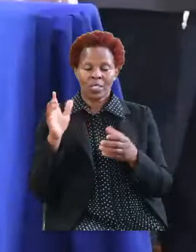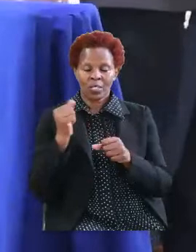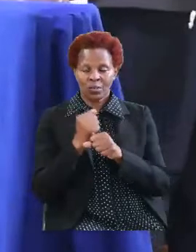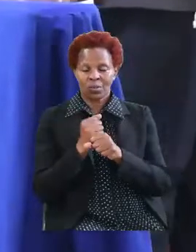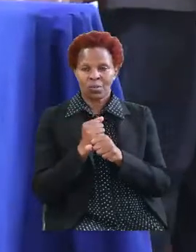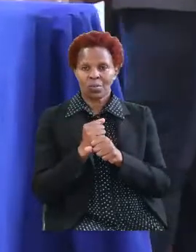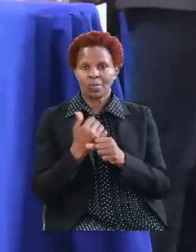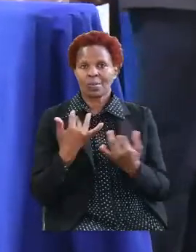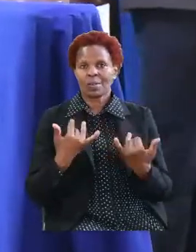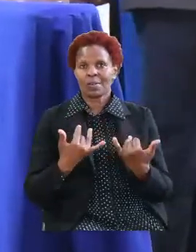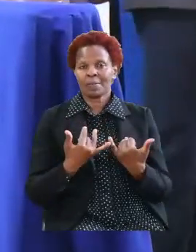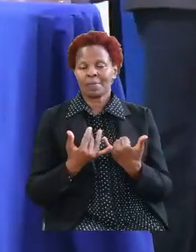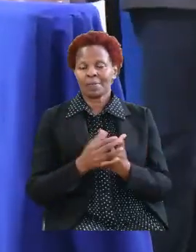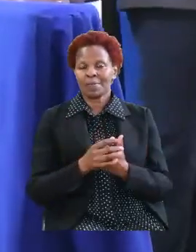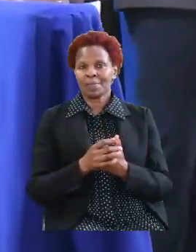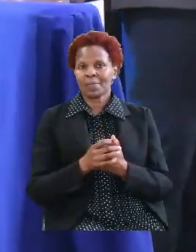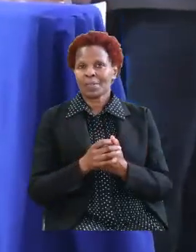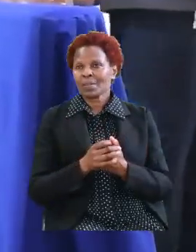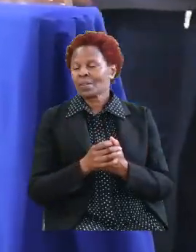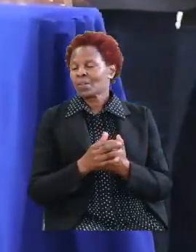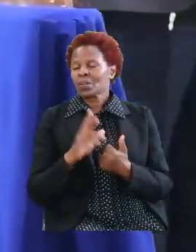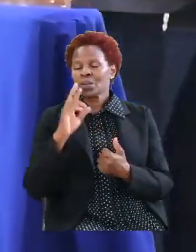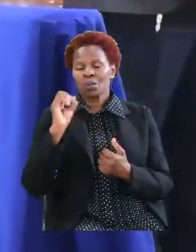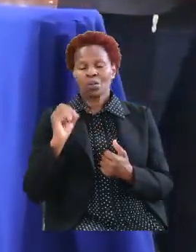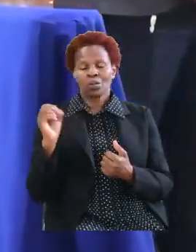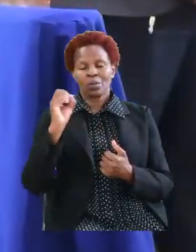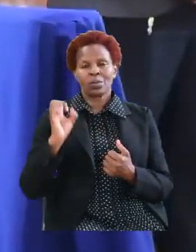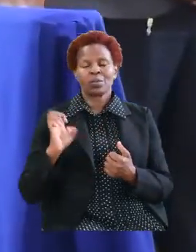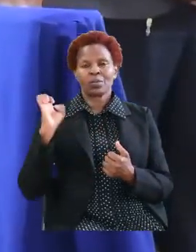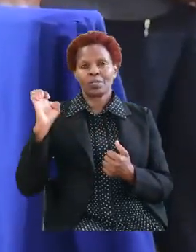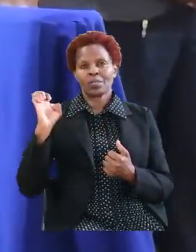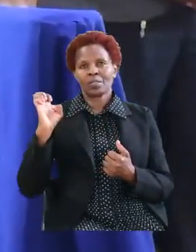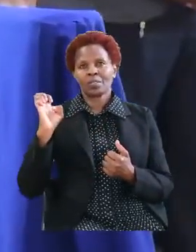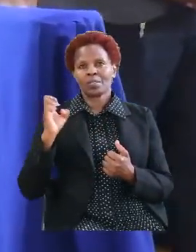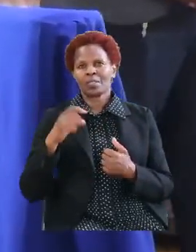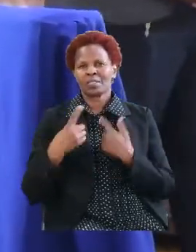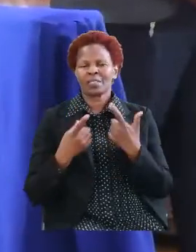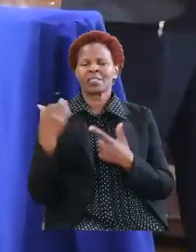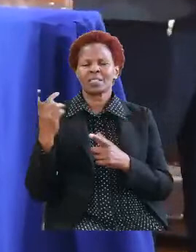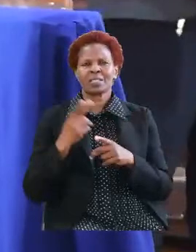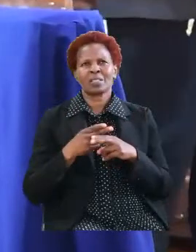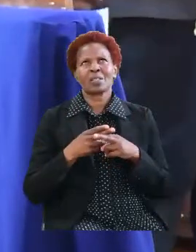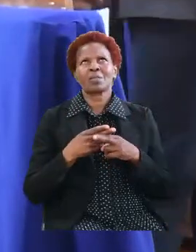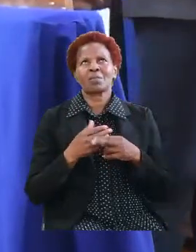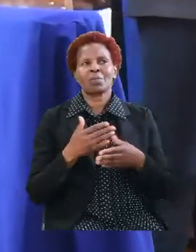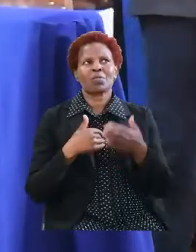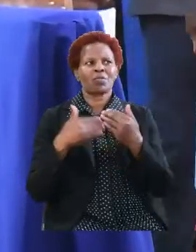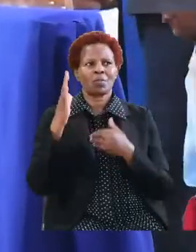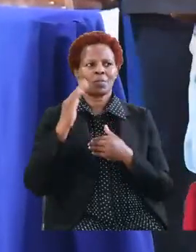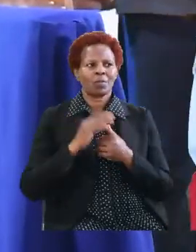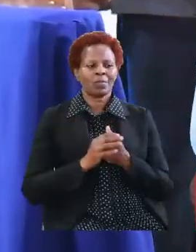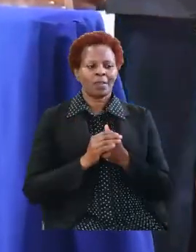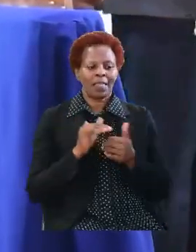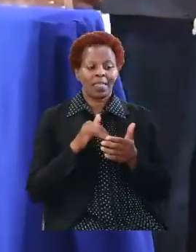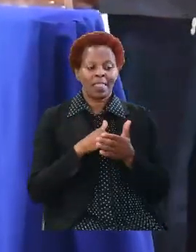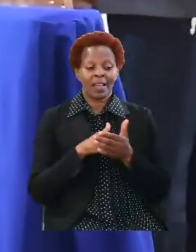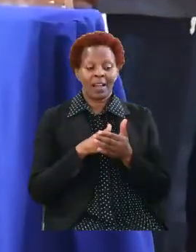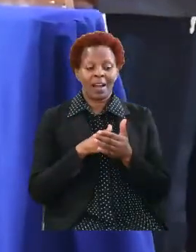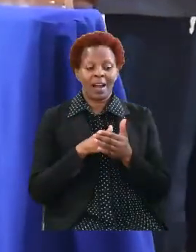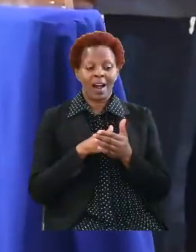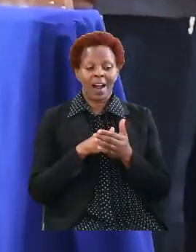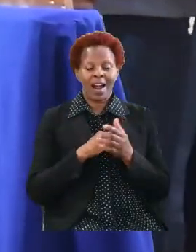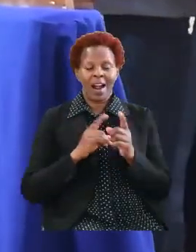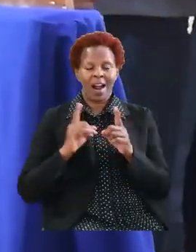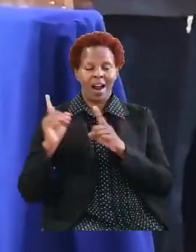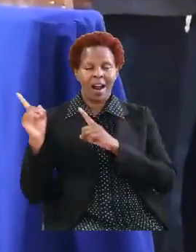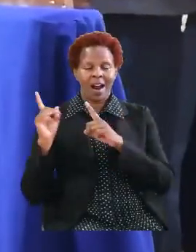name? Rosiana. Rosiana. So kindly mention her name before God and ask the Lord to journey with her in this new journey that